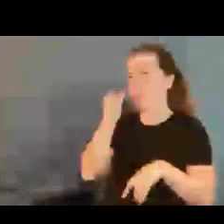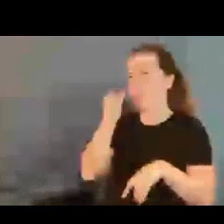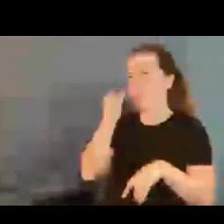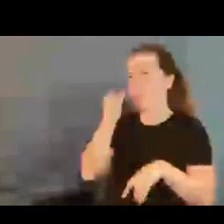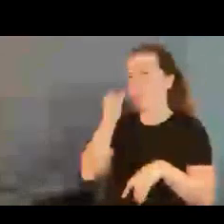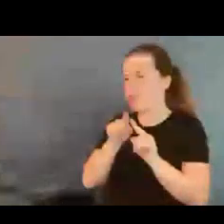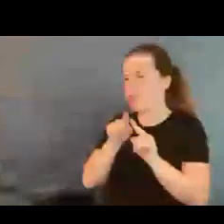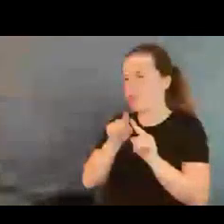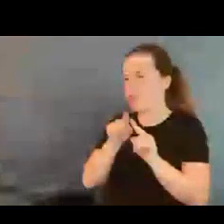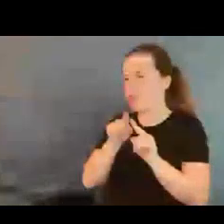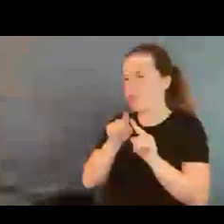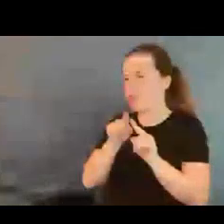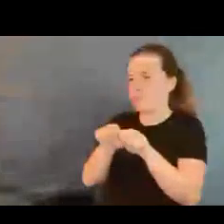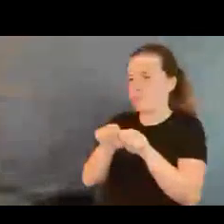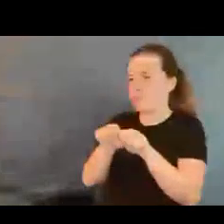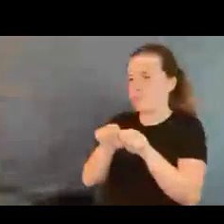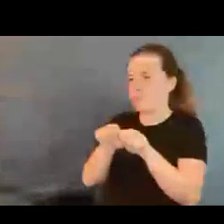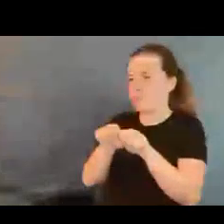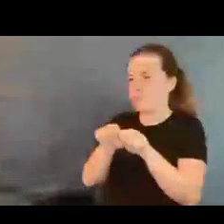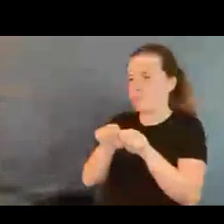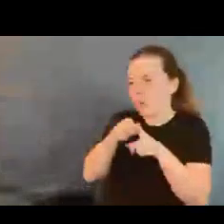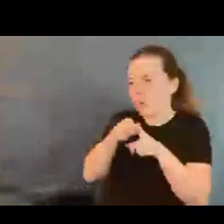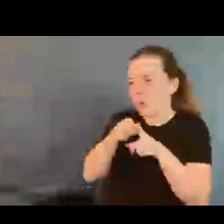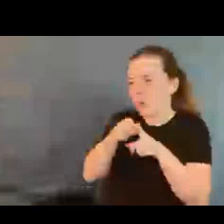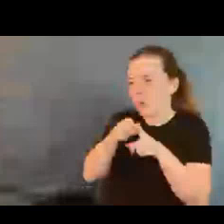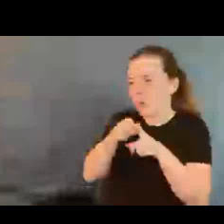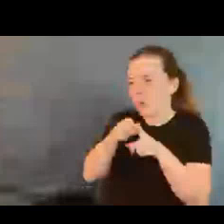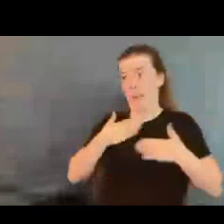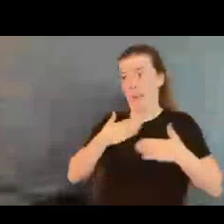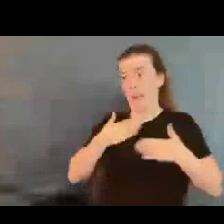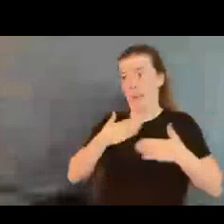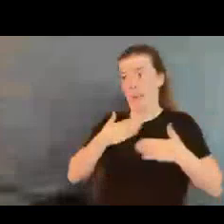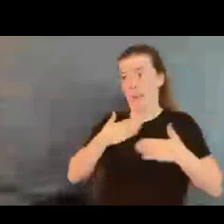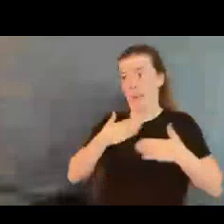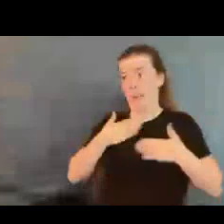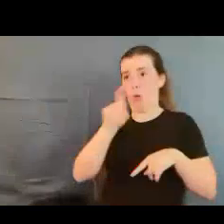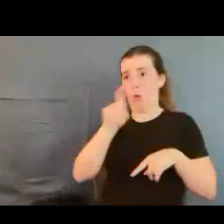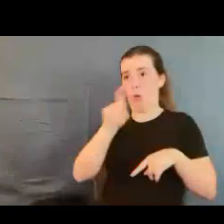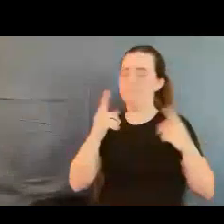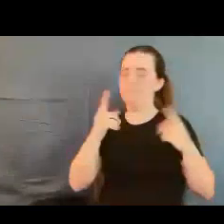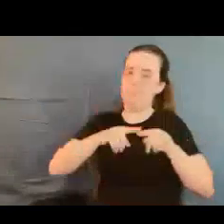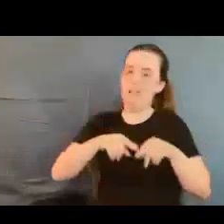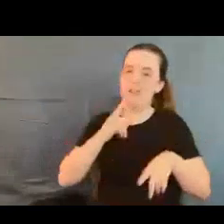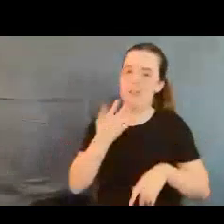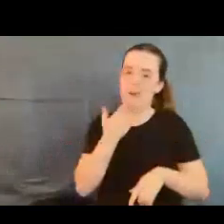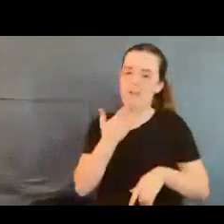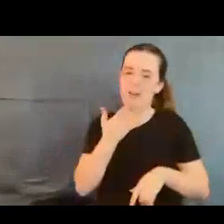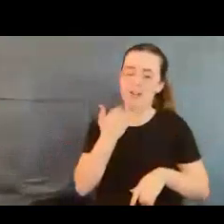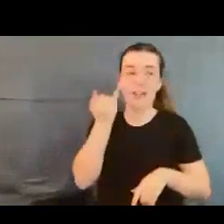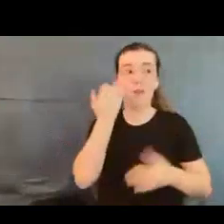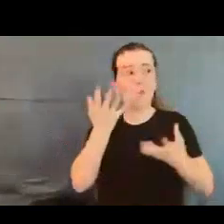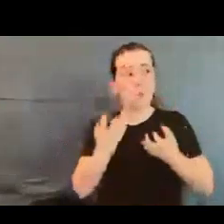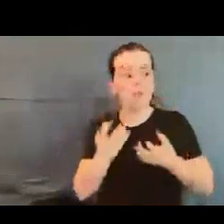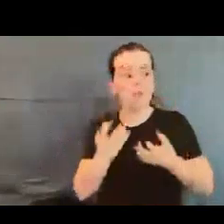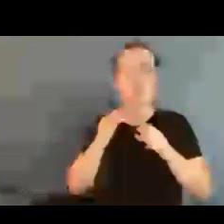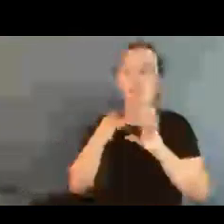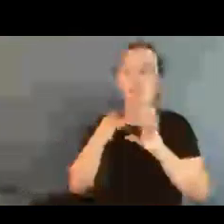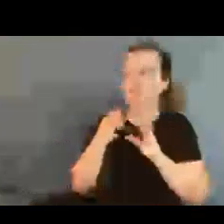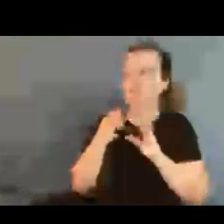course. Um, I'm happy to answer that question too, but it's preference Mm. based. But if you want to talk a little bit about that, that would be awesome.